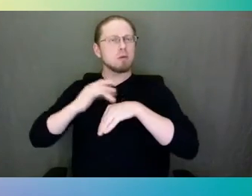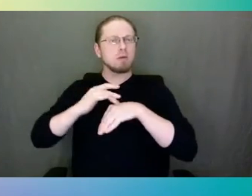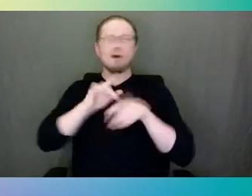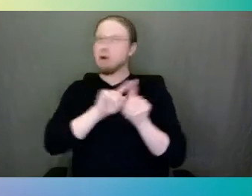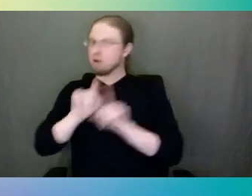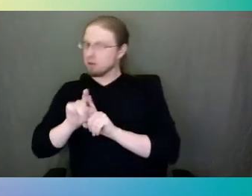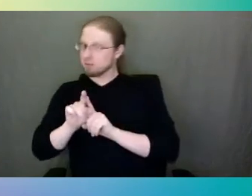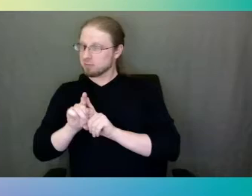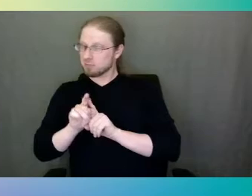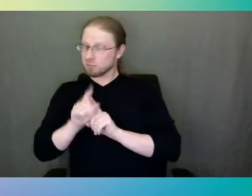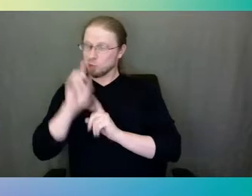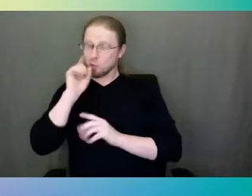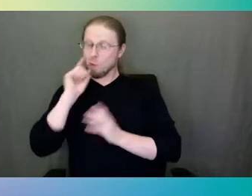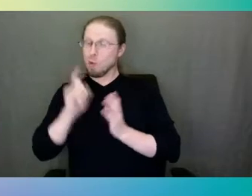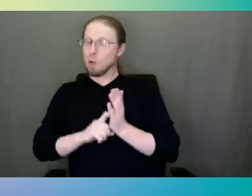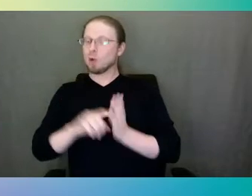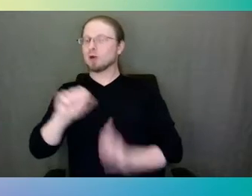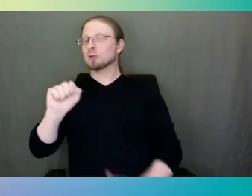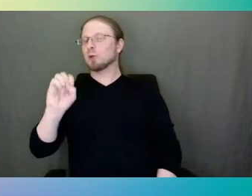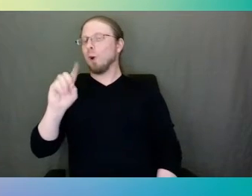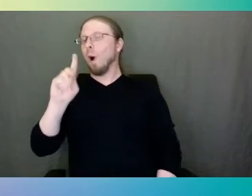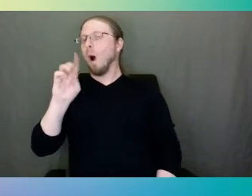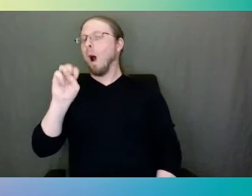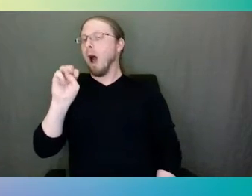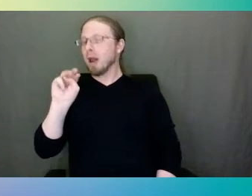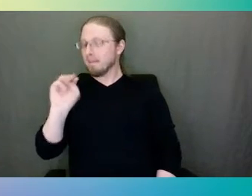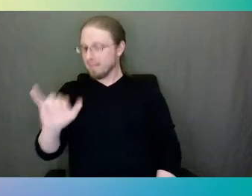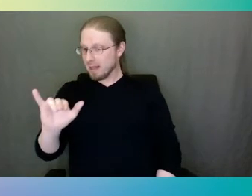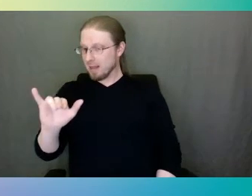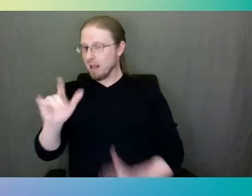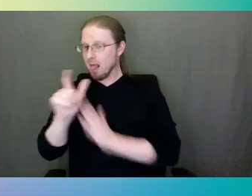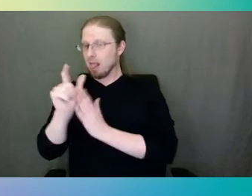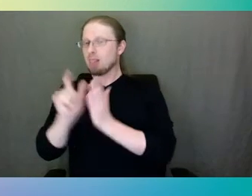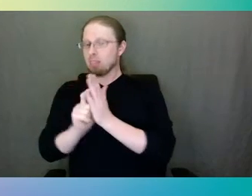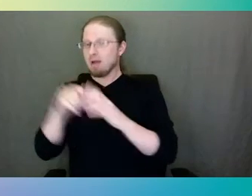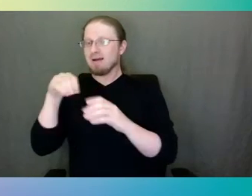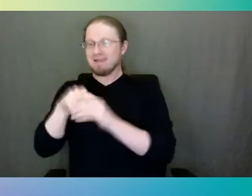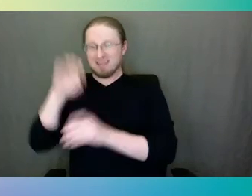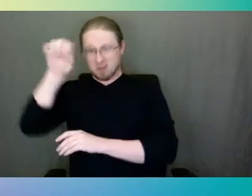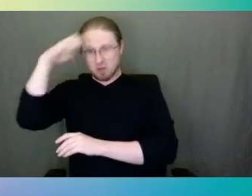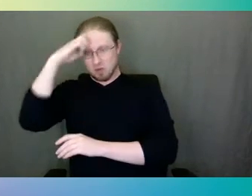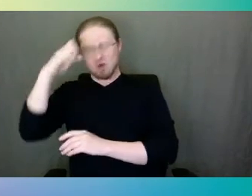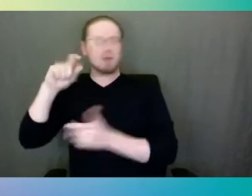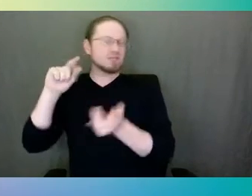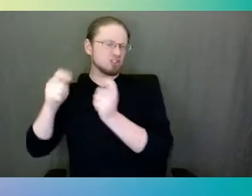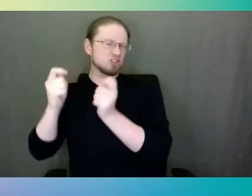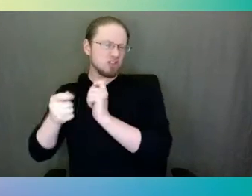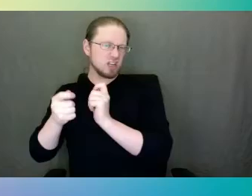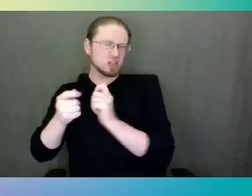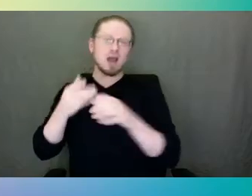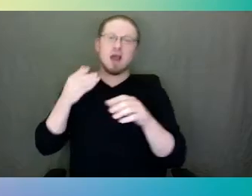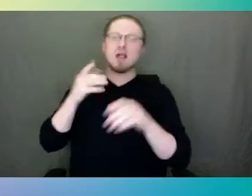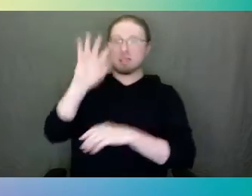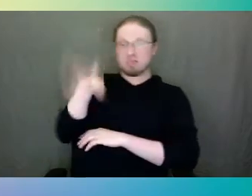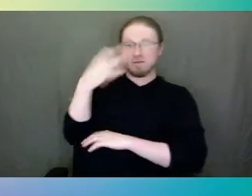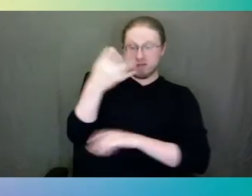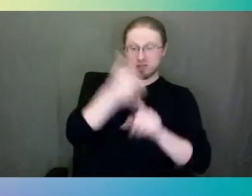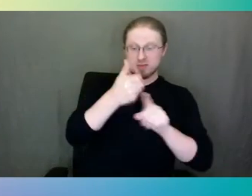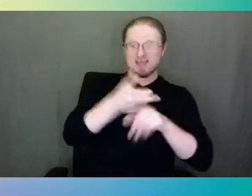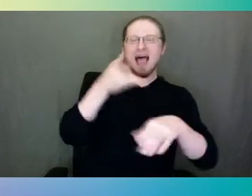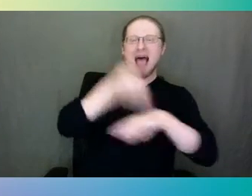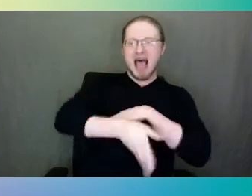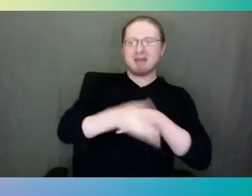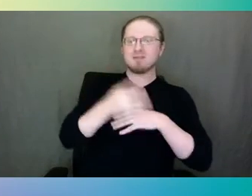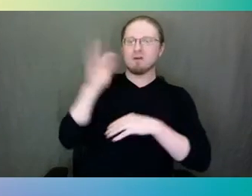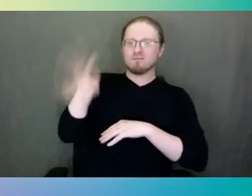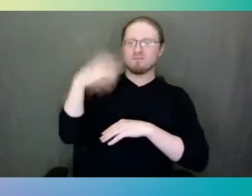started to change in Europe. The French, after the French Revolution, got rid of their anti-sodomy laws,